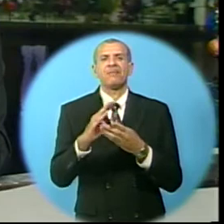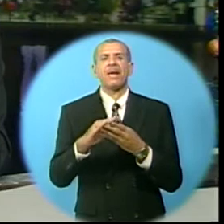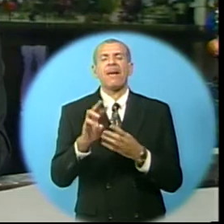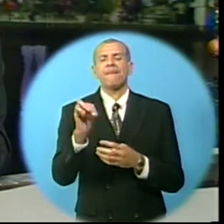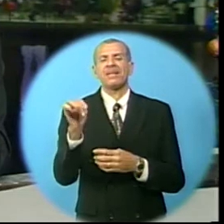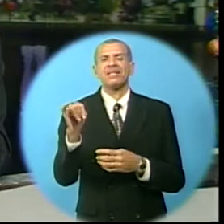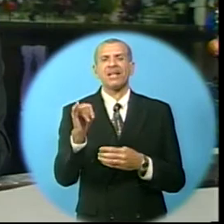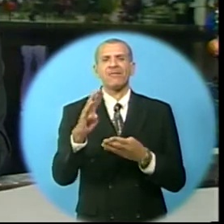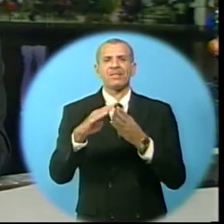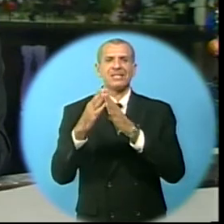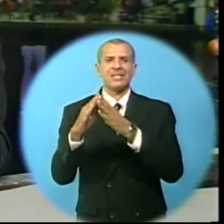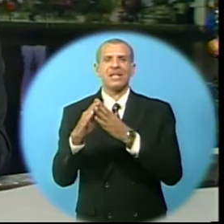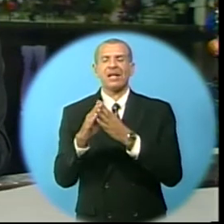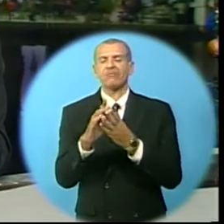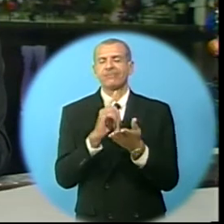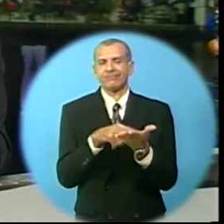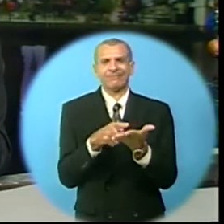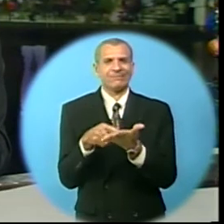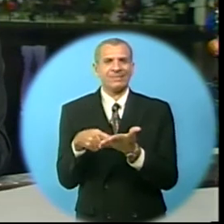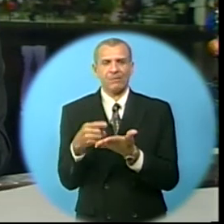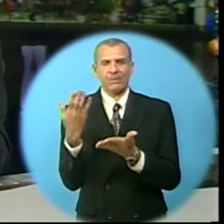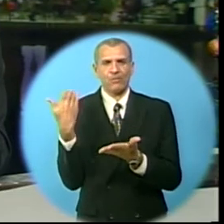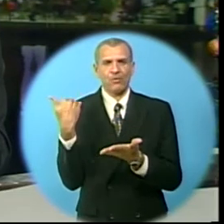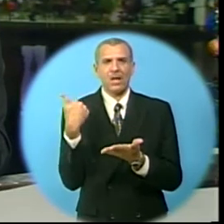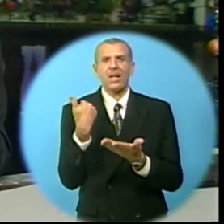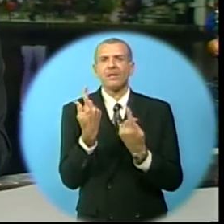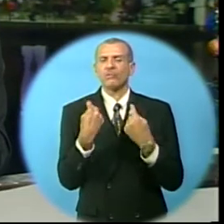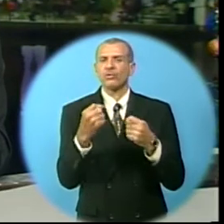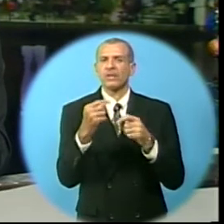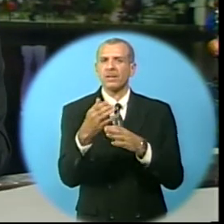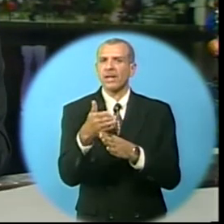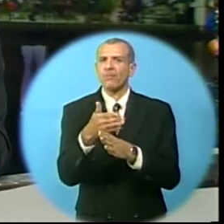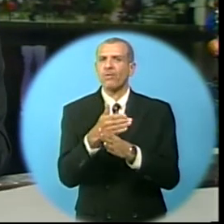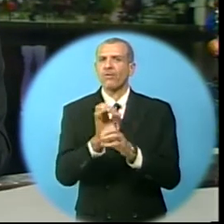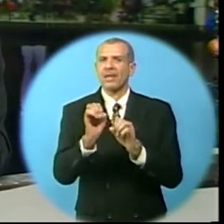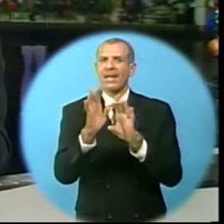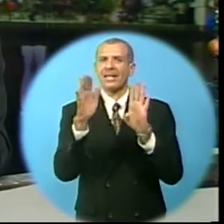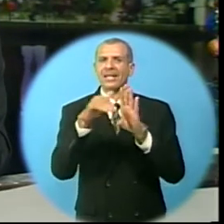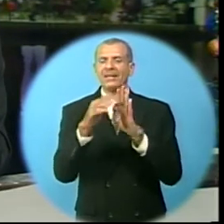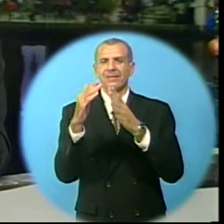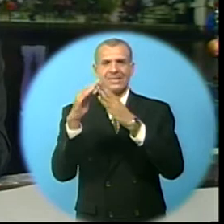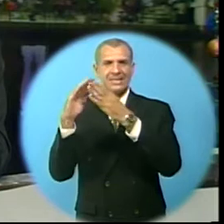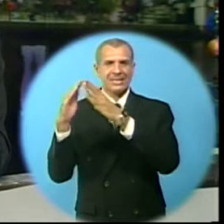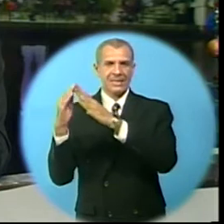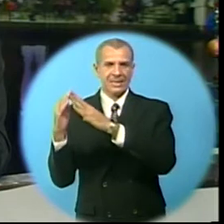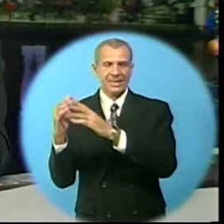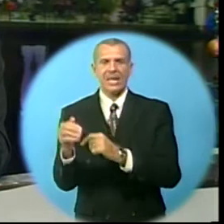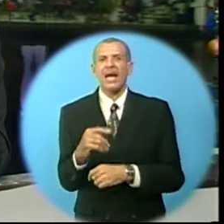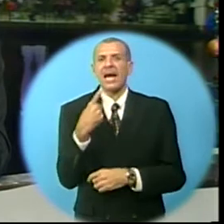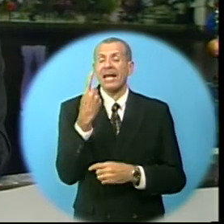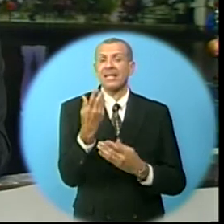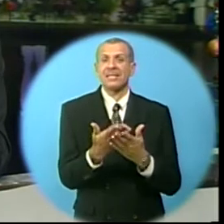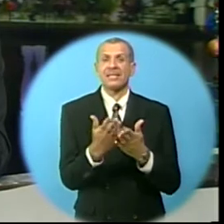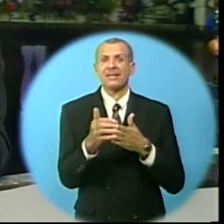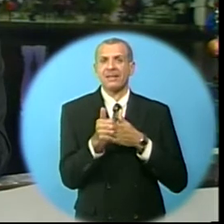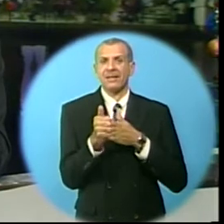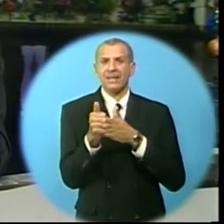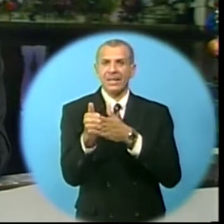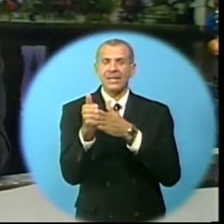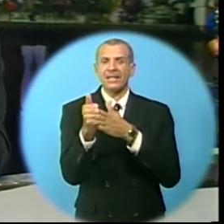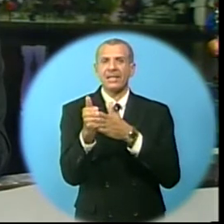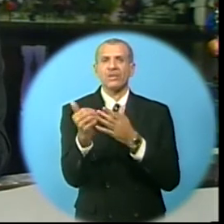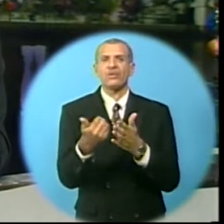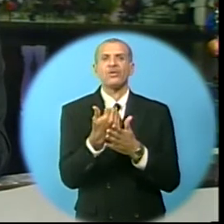and Barbadians have complained about, and now efforts are on to improve lighting in the city. Spearheading this latest initiative is the